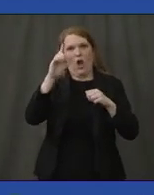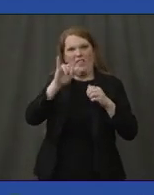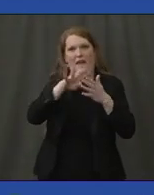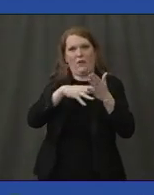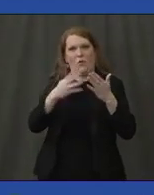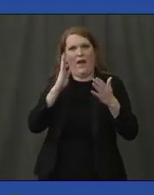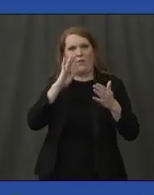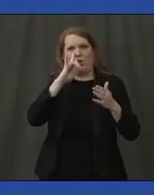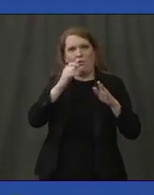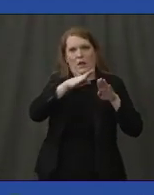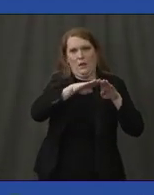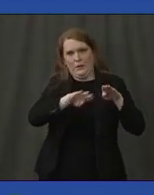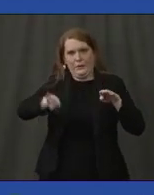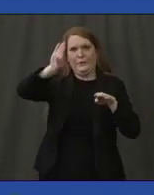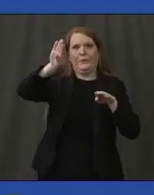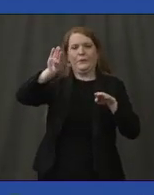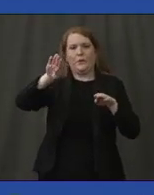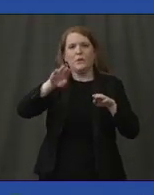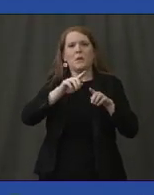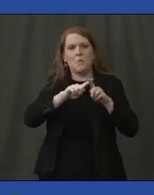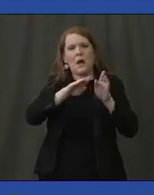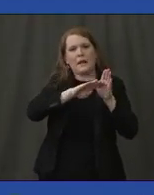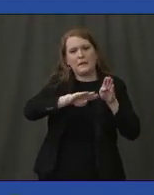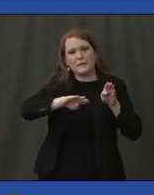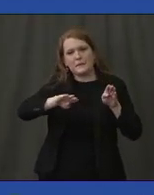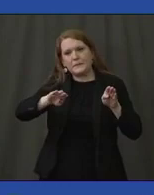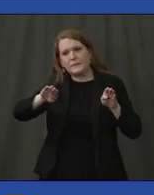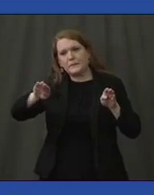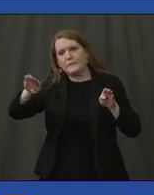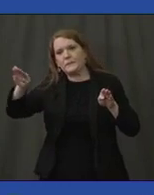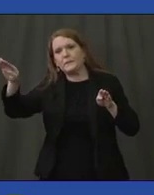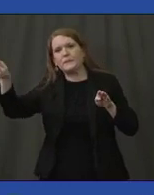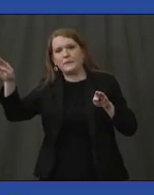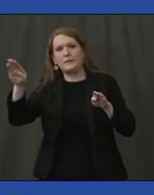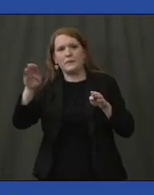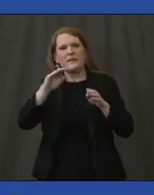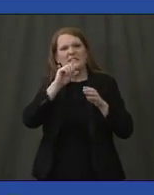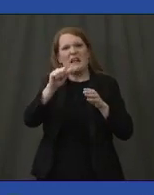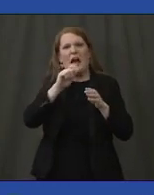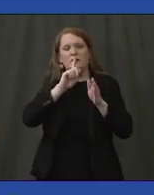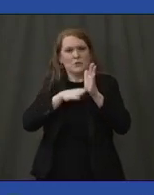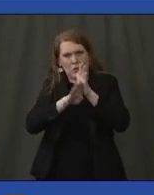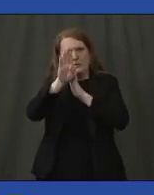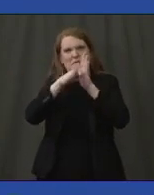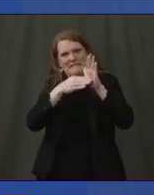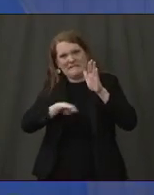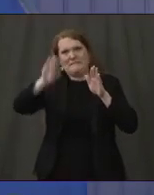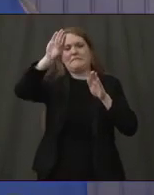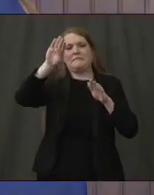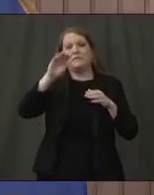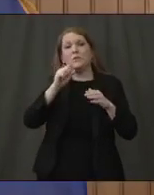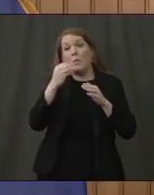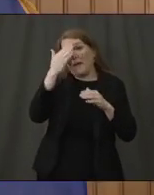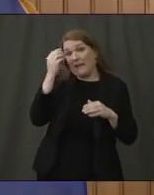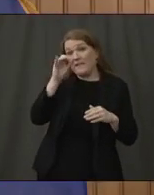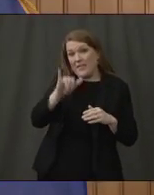tell you otherwise. But because it's going up on a linear basis, that gives us a little more time to plan.